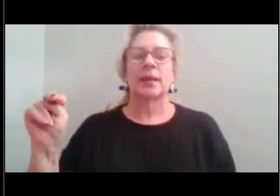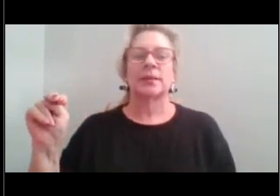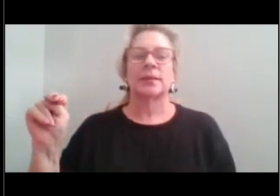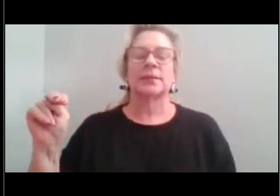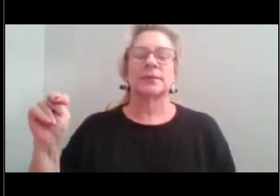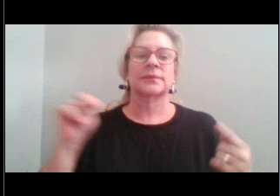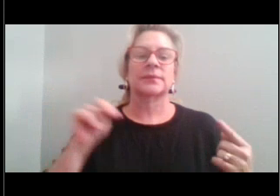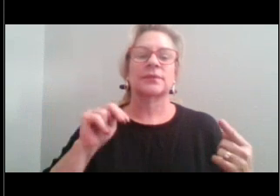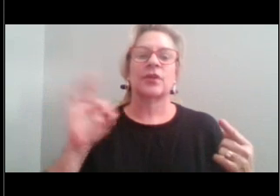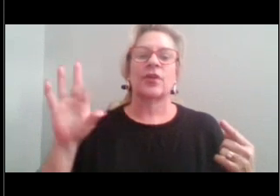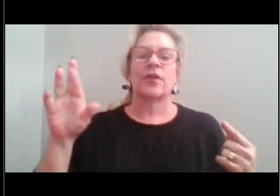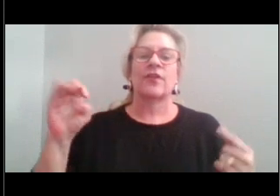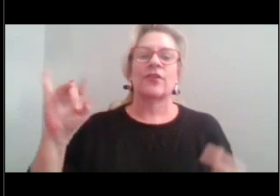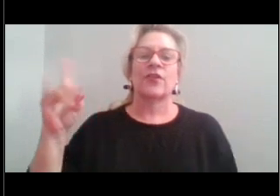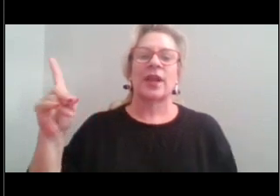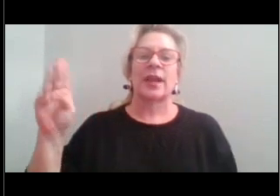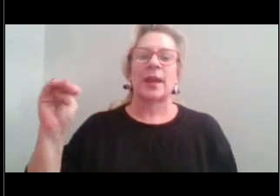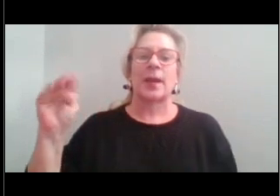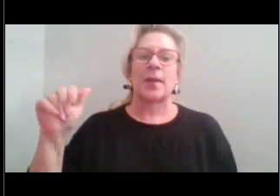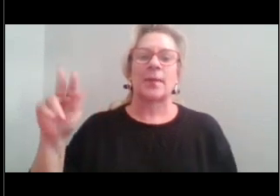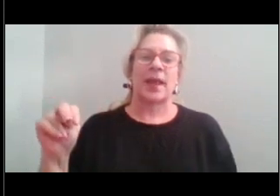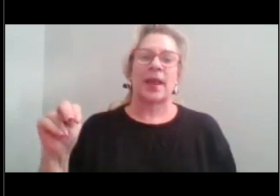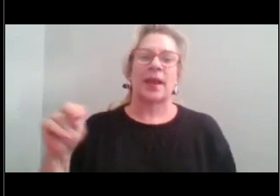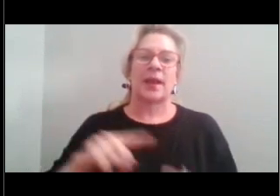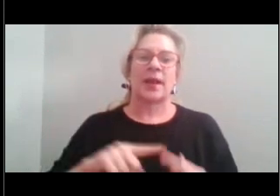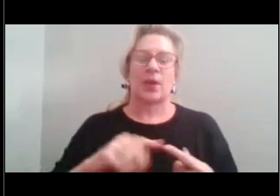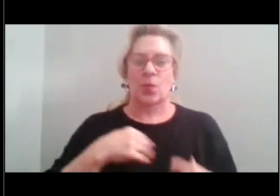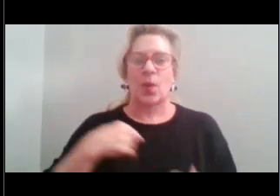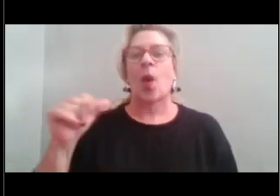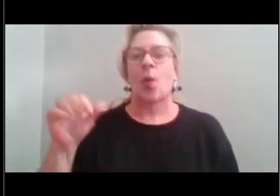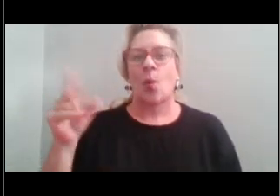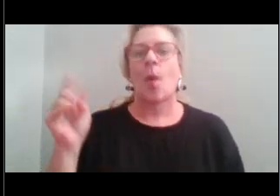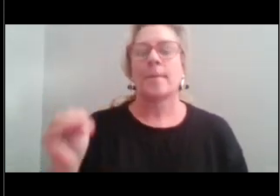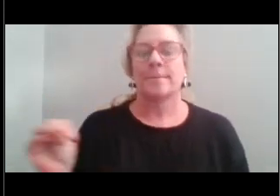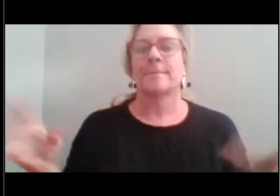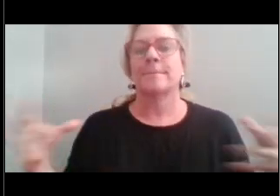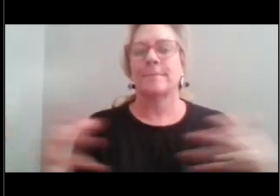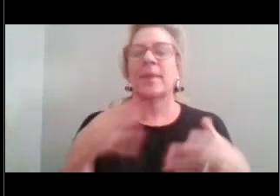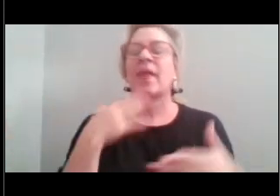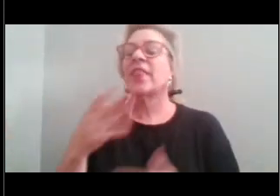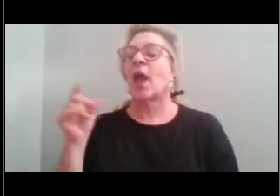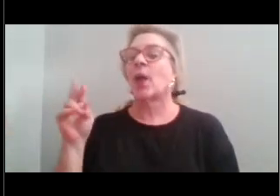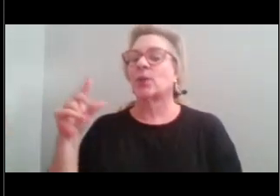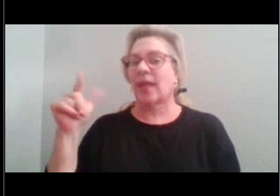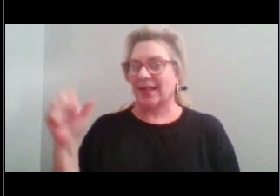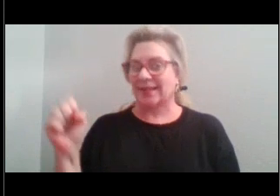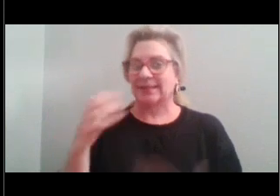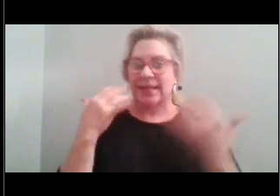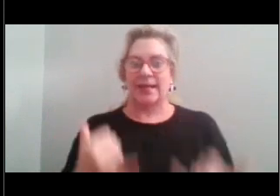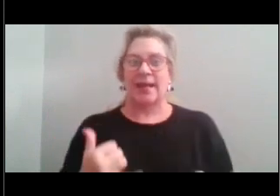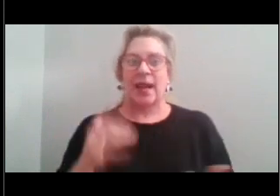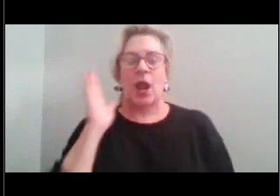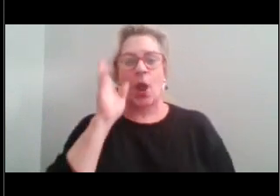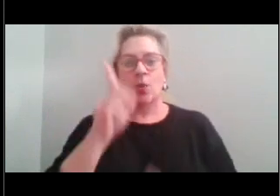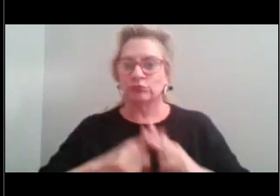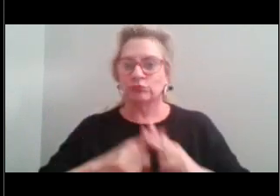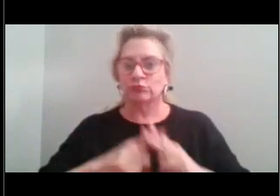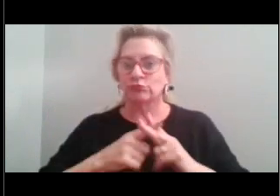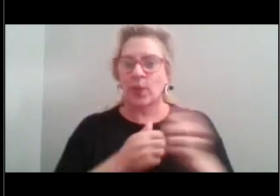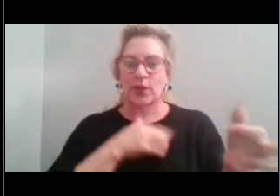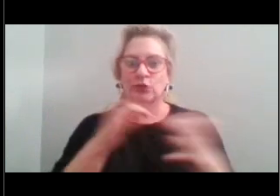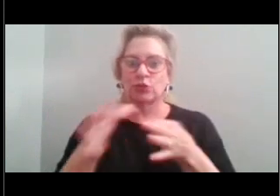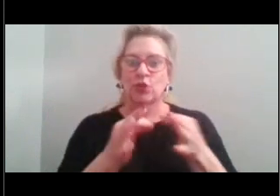Assemblymember Friedman. Madam Chair, we have a quorum. Thank you, Douglas. Now we'll turn to instructions for Thank